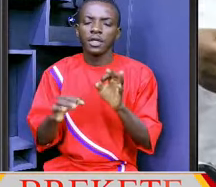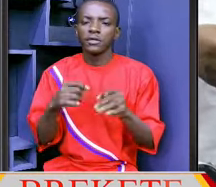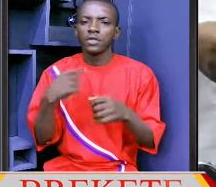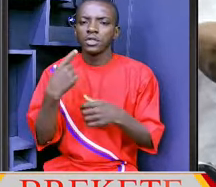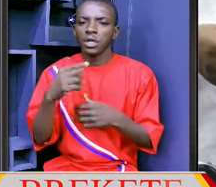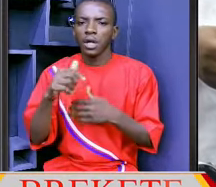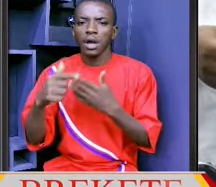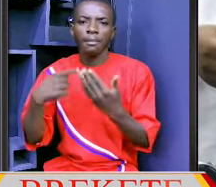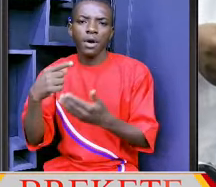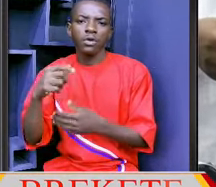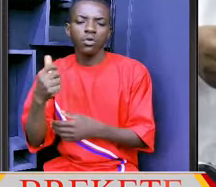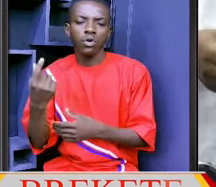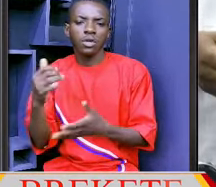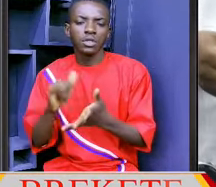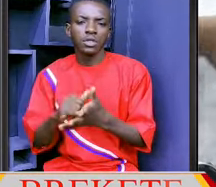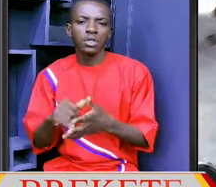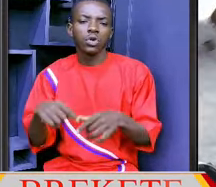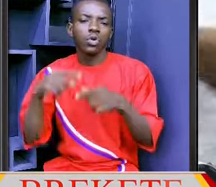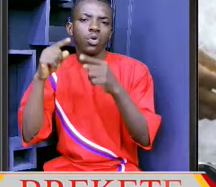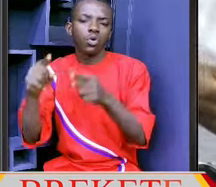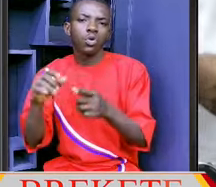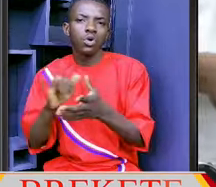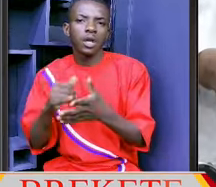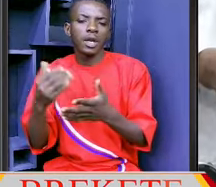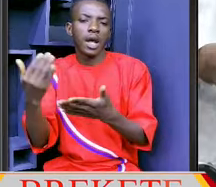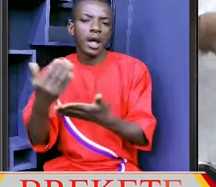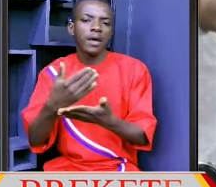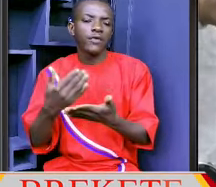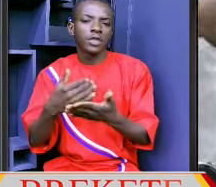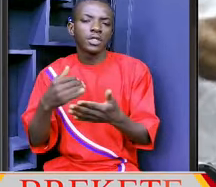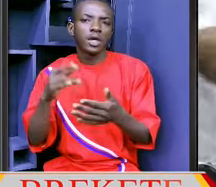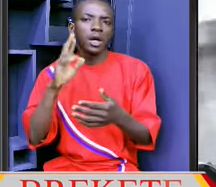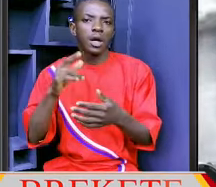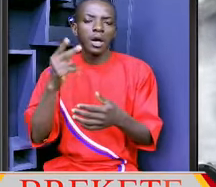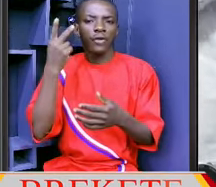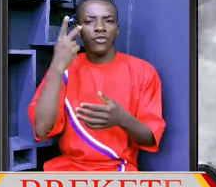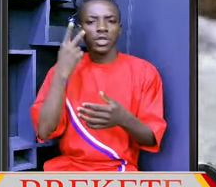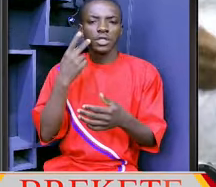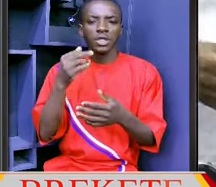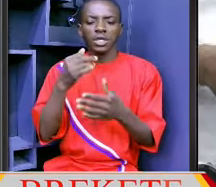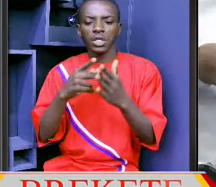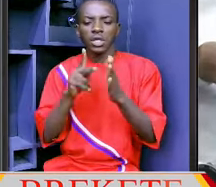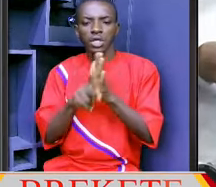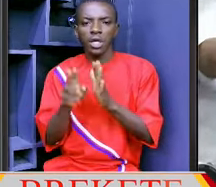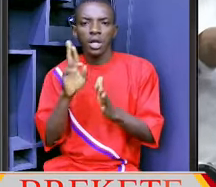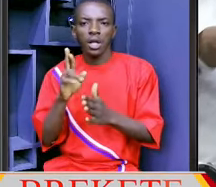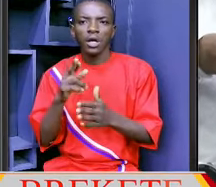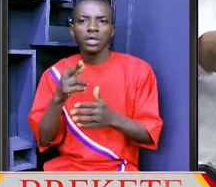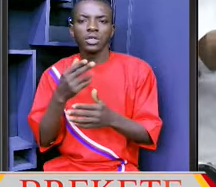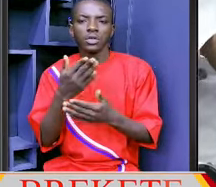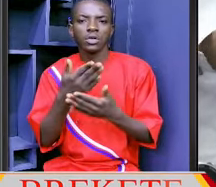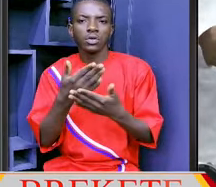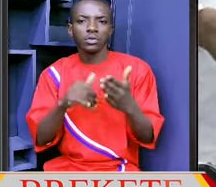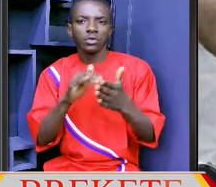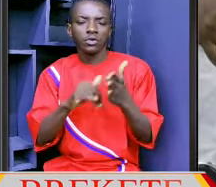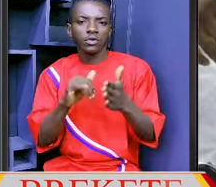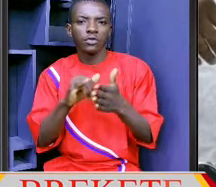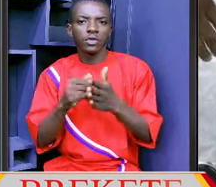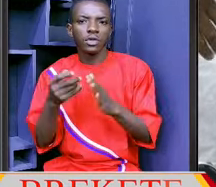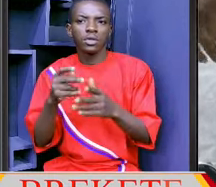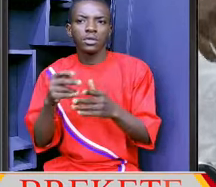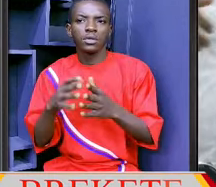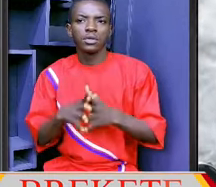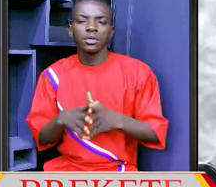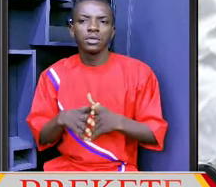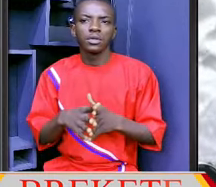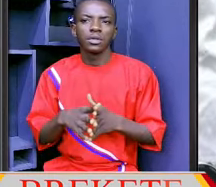about the one way go, where they harvest her intestine, or they kill her, they come out, her. Some of them go talk, say, nah, the